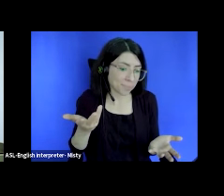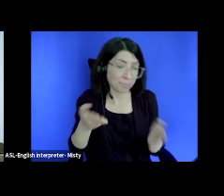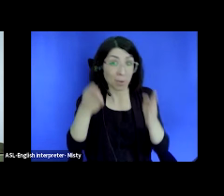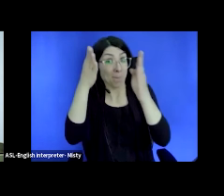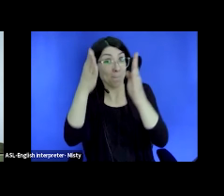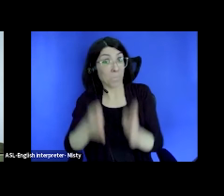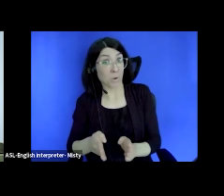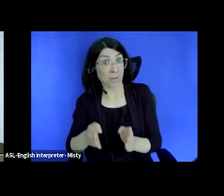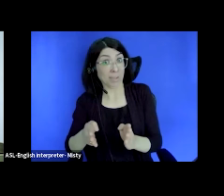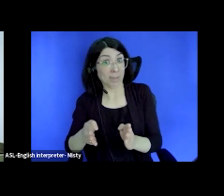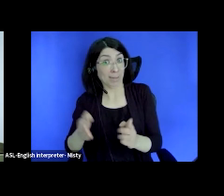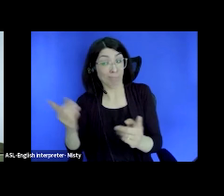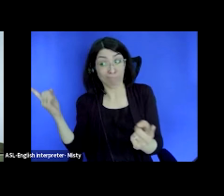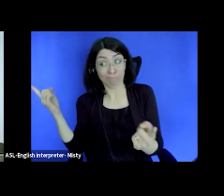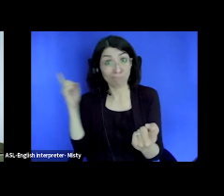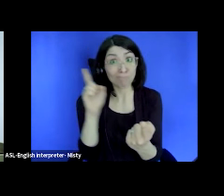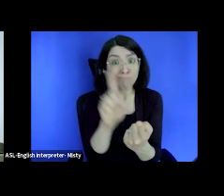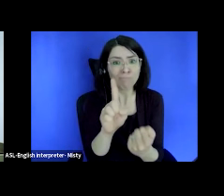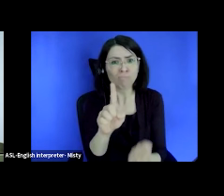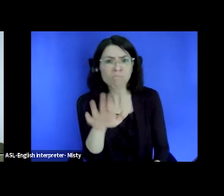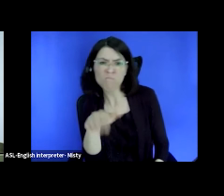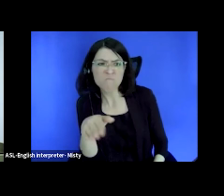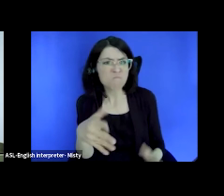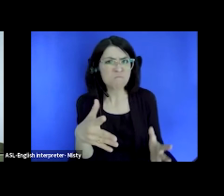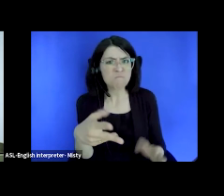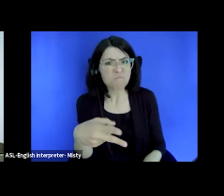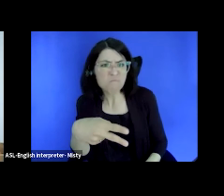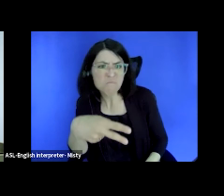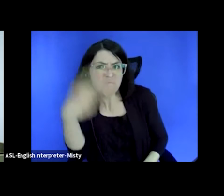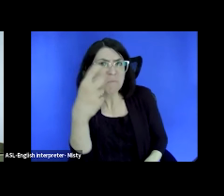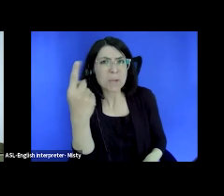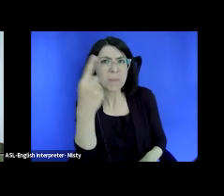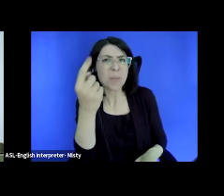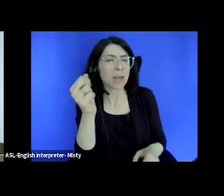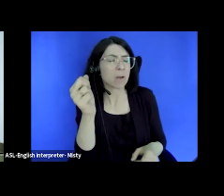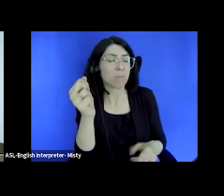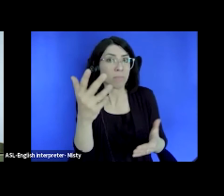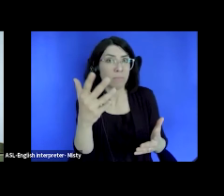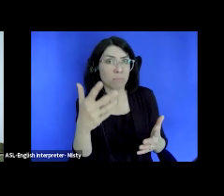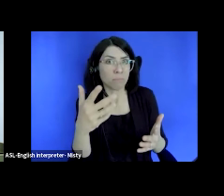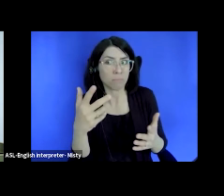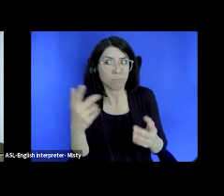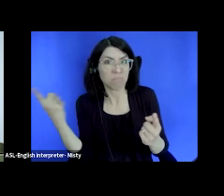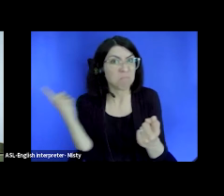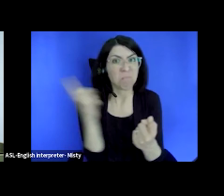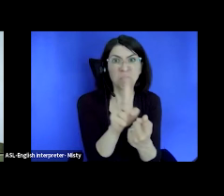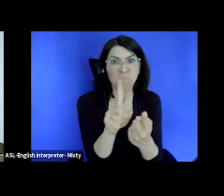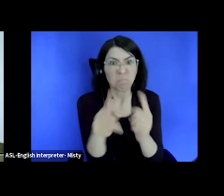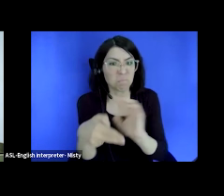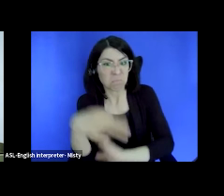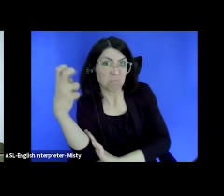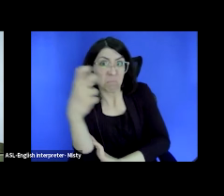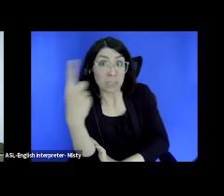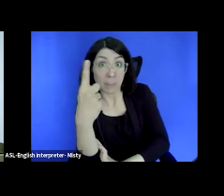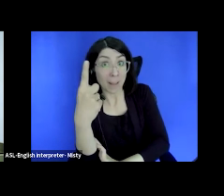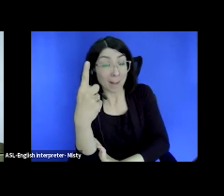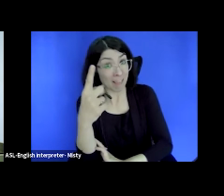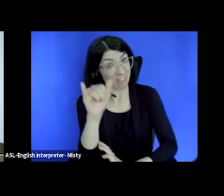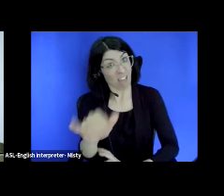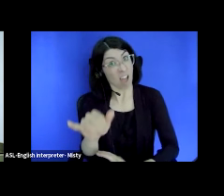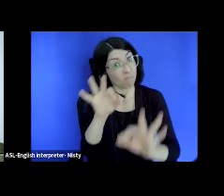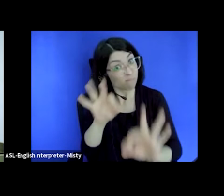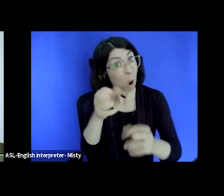you and wanted to steal something from you, or maybe you're in like a robbery, okay? So that's probably not the best